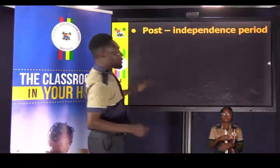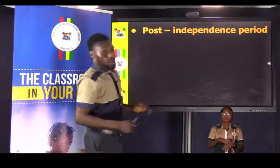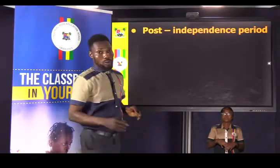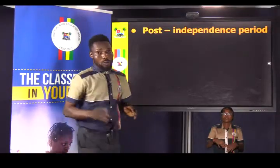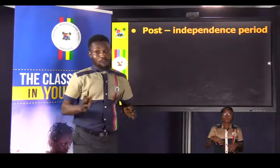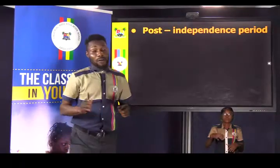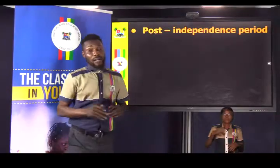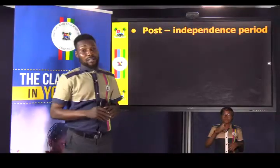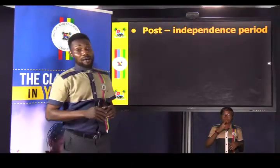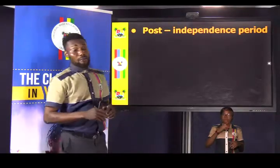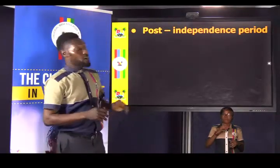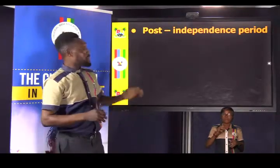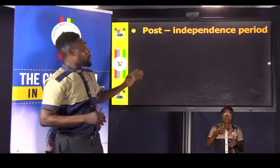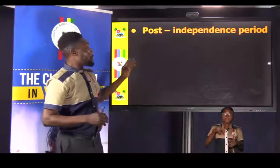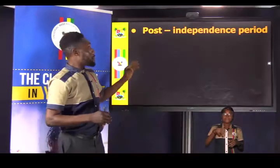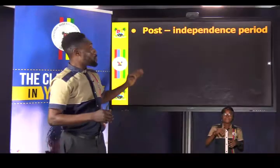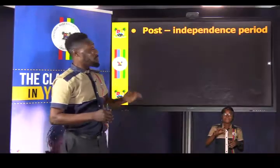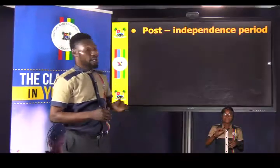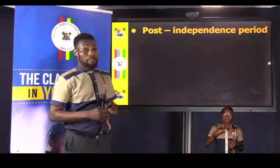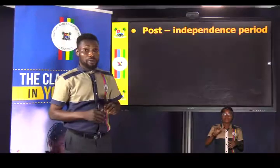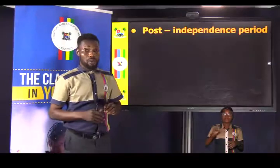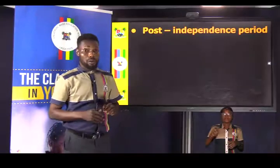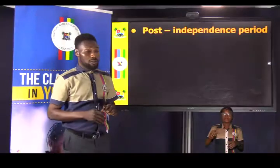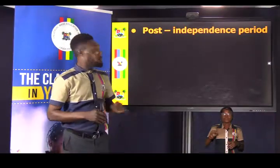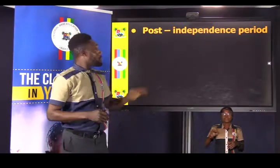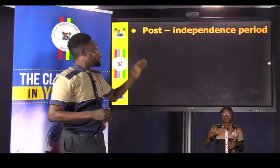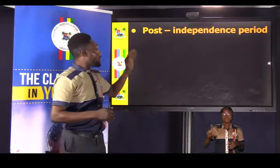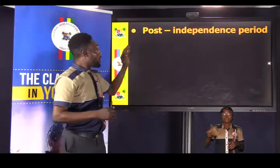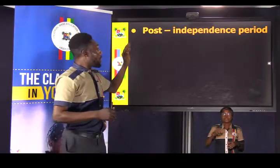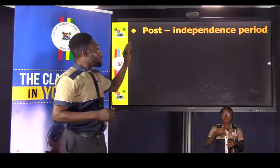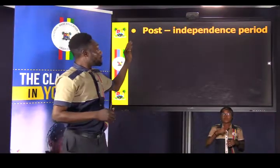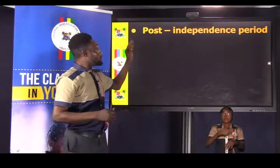stage. Don't forget, I've talked about pre-colonial period,